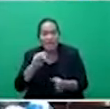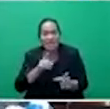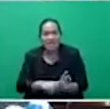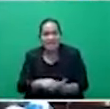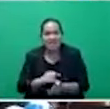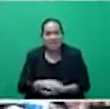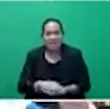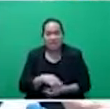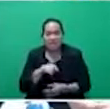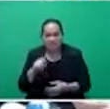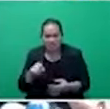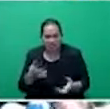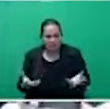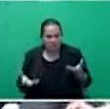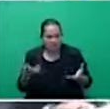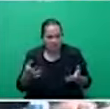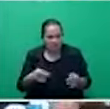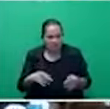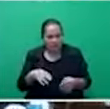growth with debt levels.